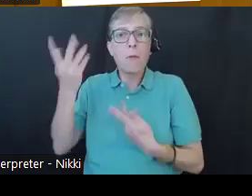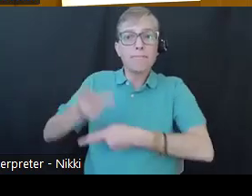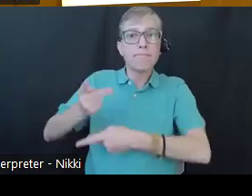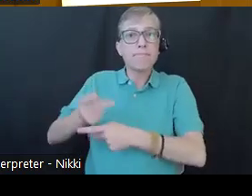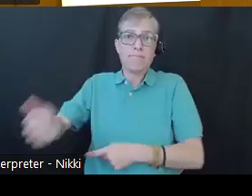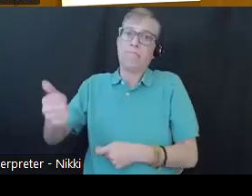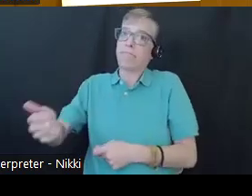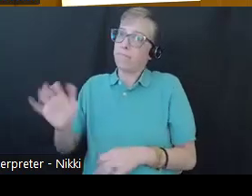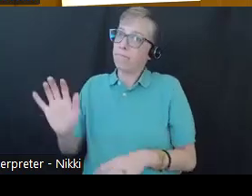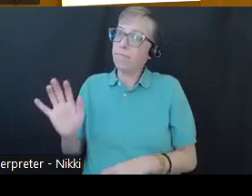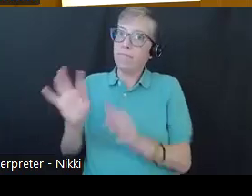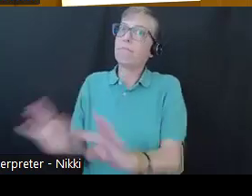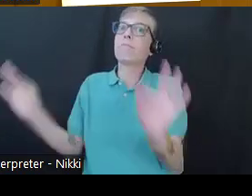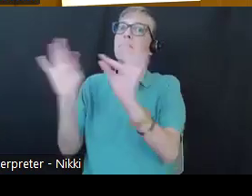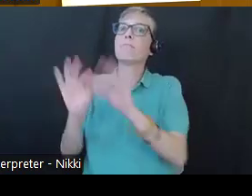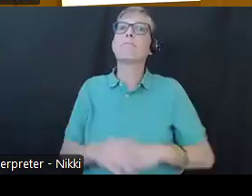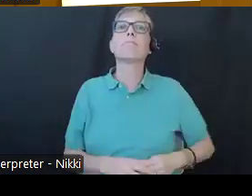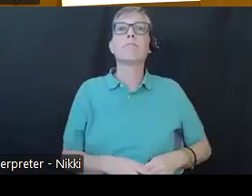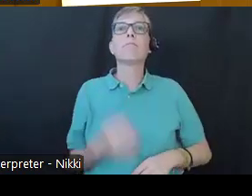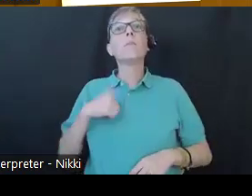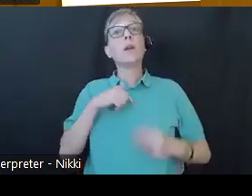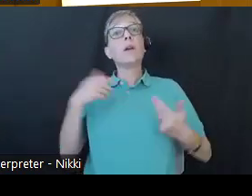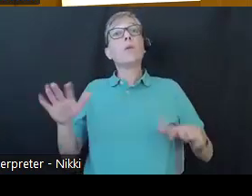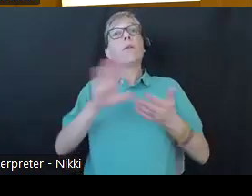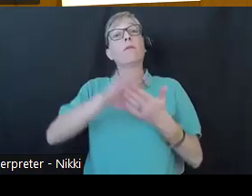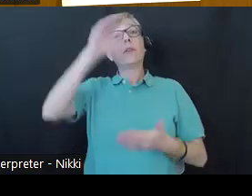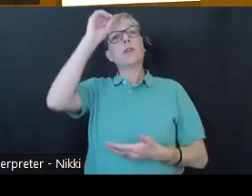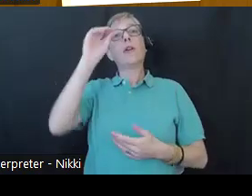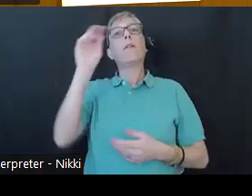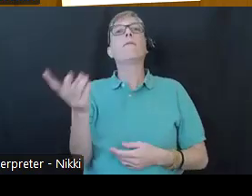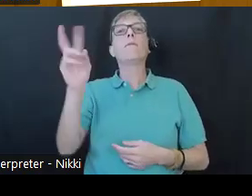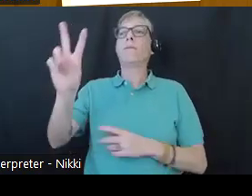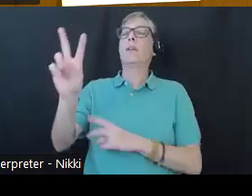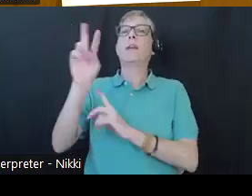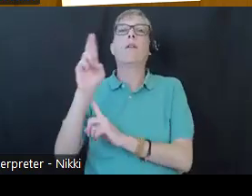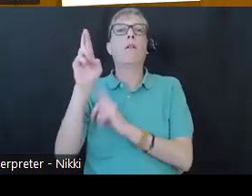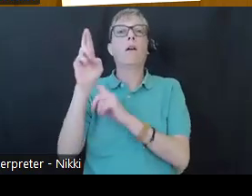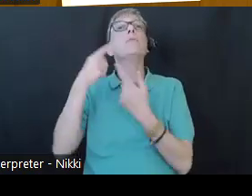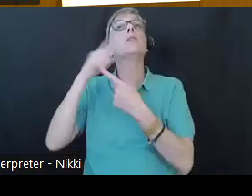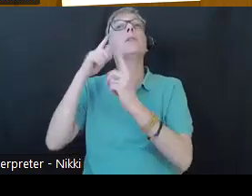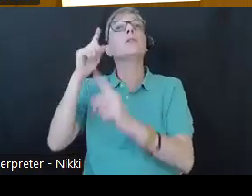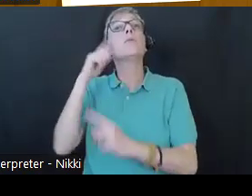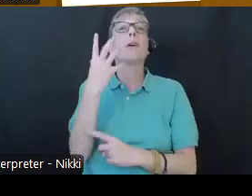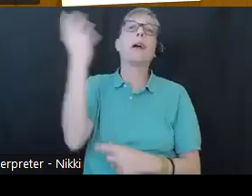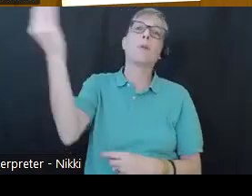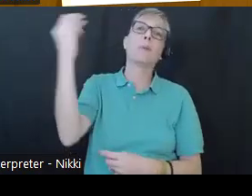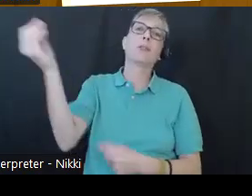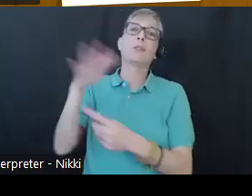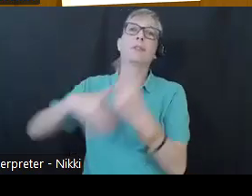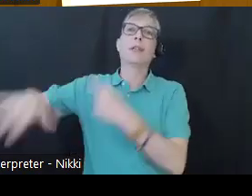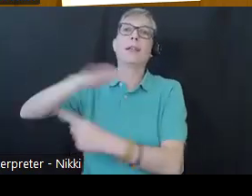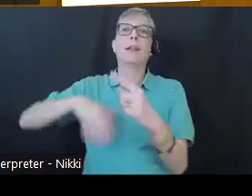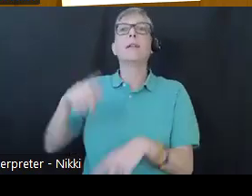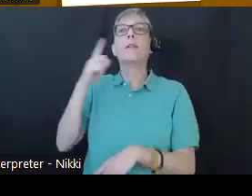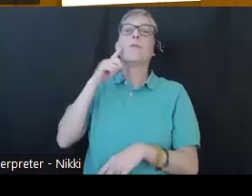We also learned that VR works well in an outpatient setting, both with adults and kids who want to be distracted for a painful procedure. I know